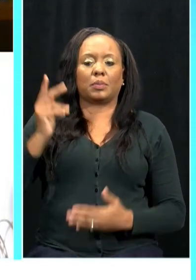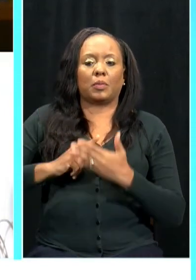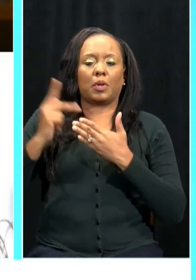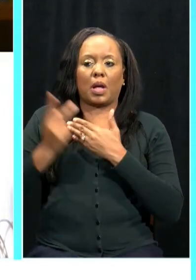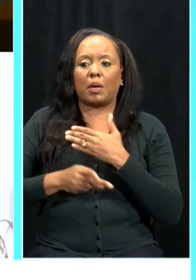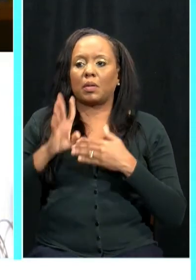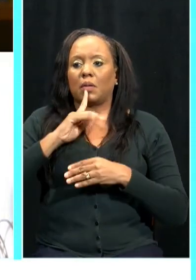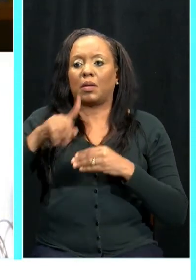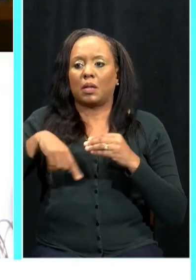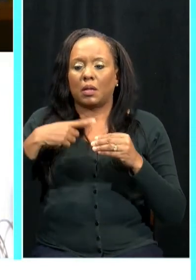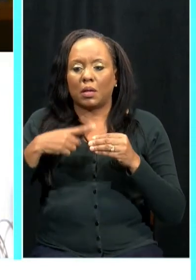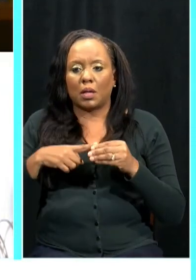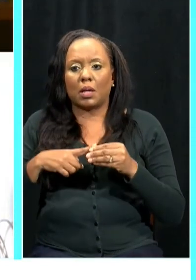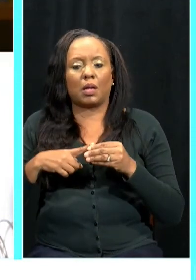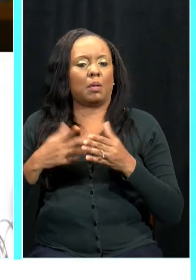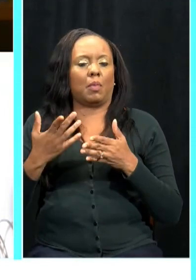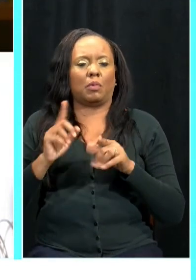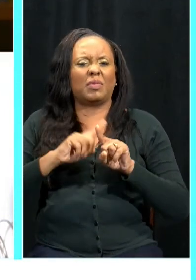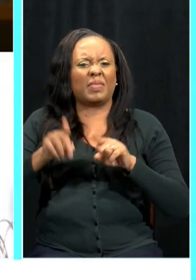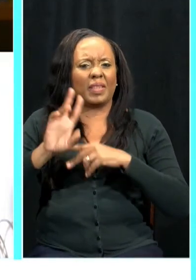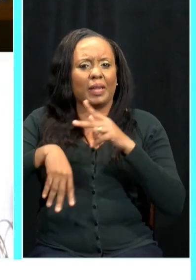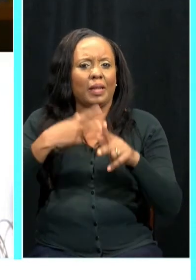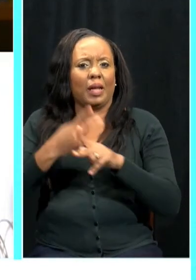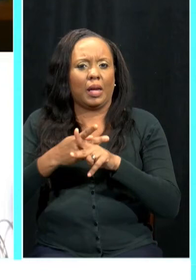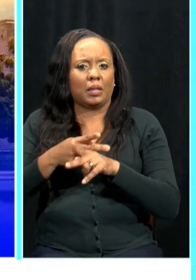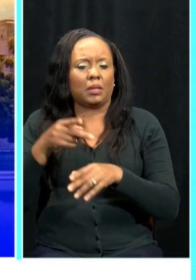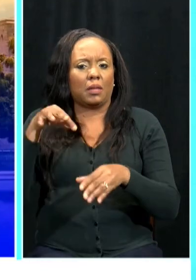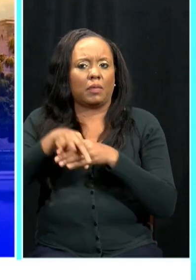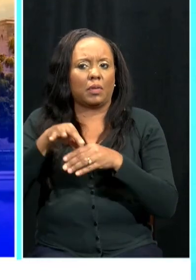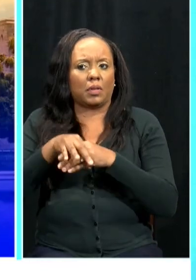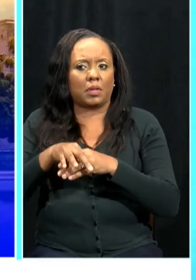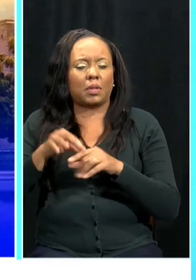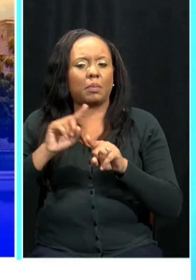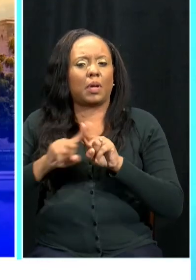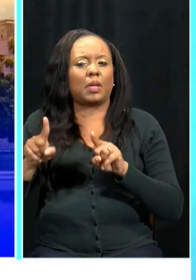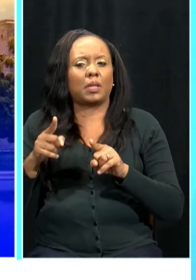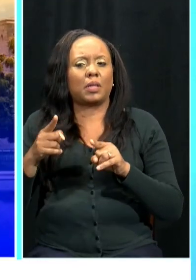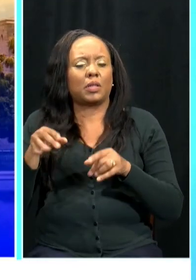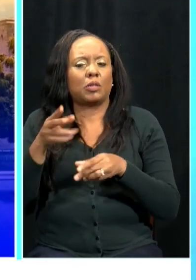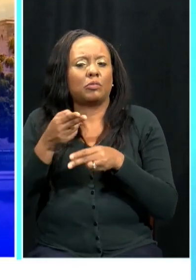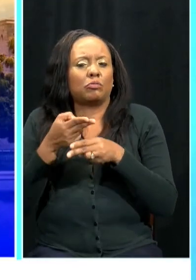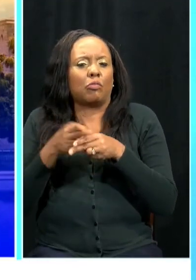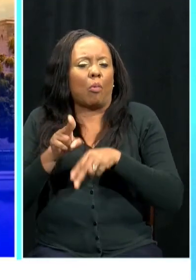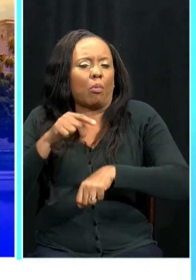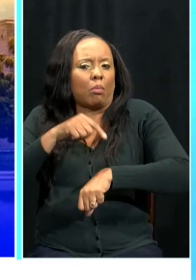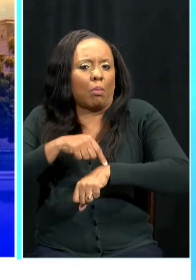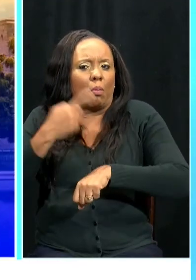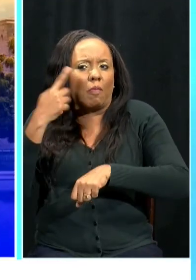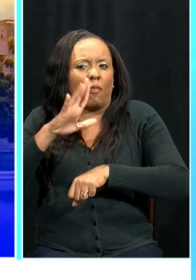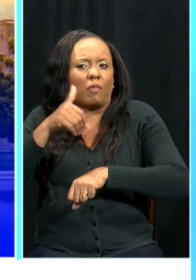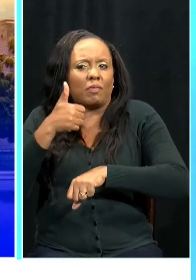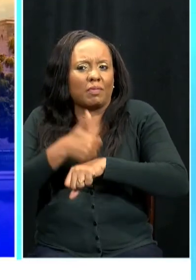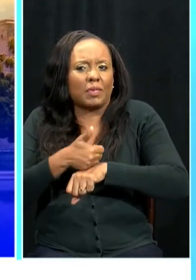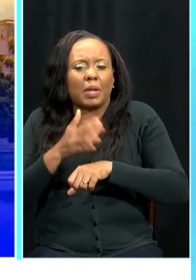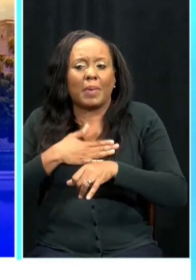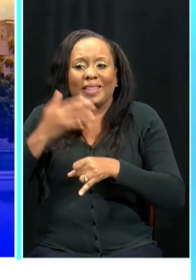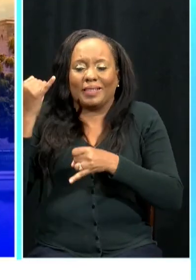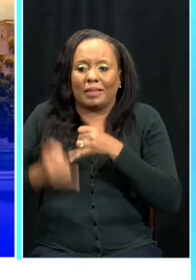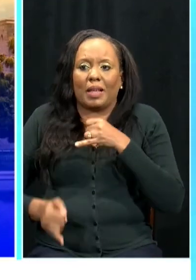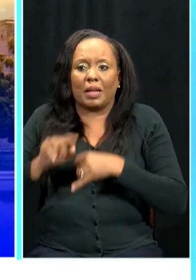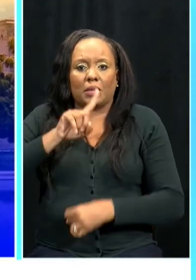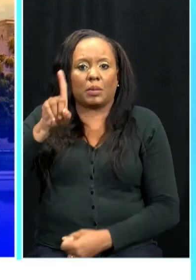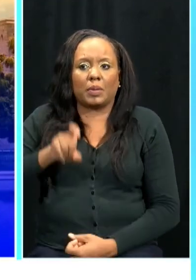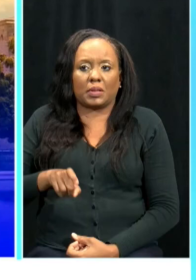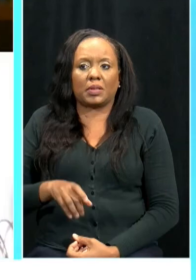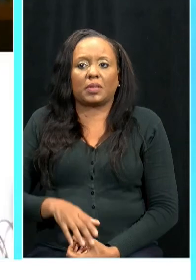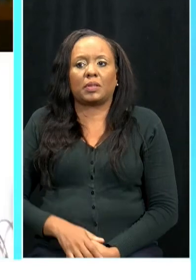ballots, proxy voting, etc. But is the time frame too short to implement any of those? And that's my last question. And I'm going to do